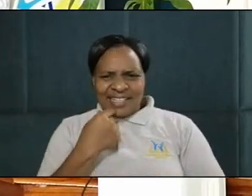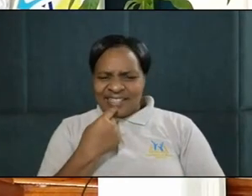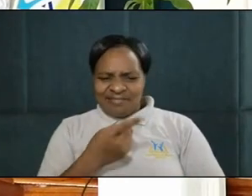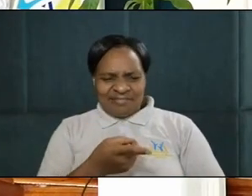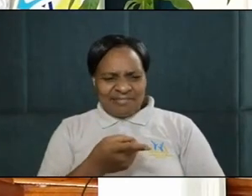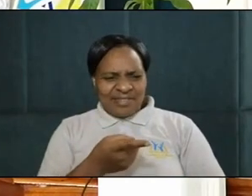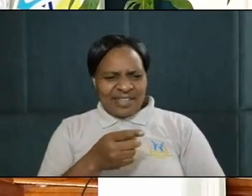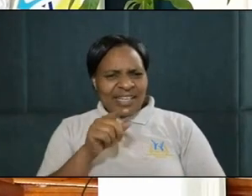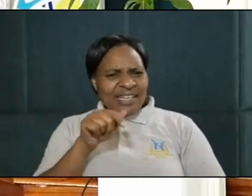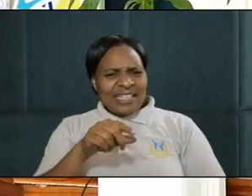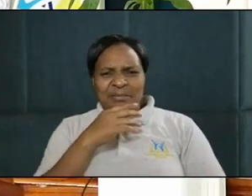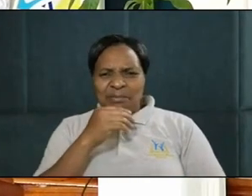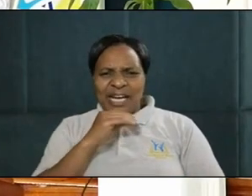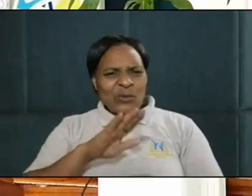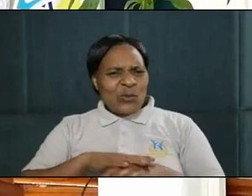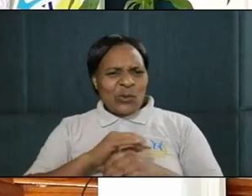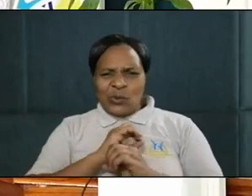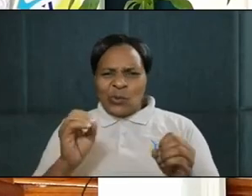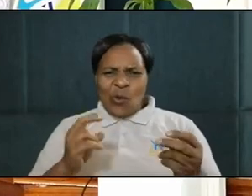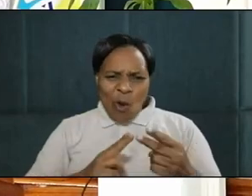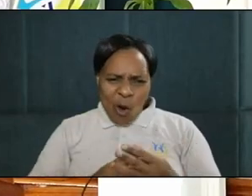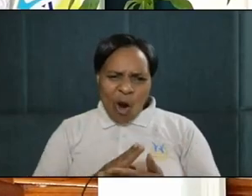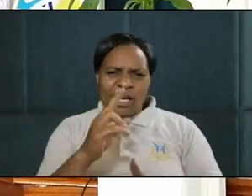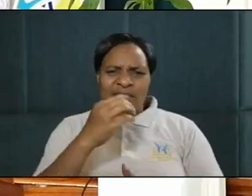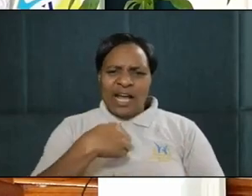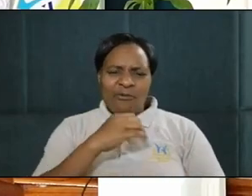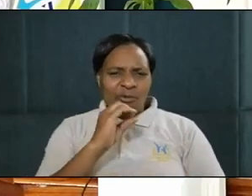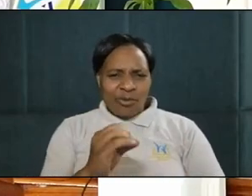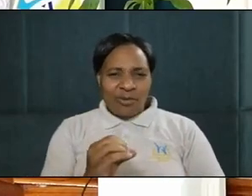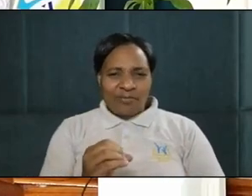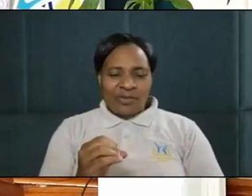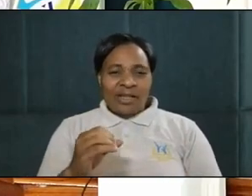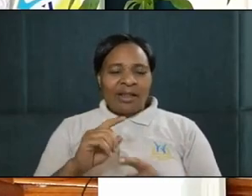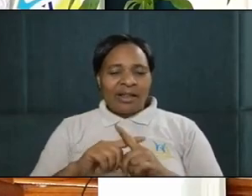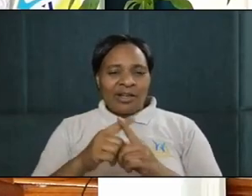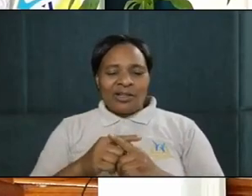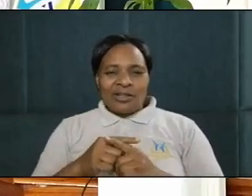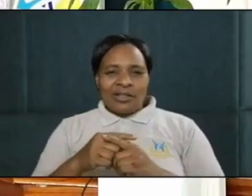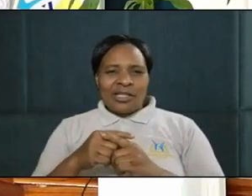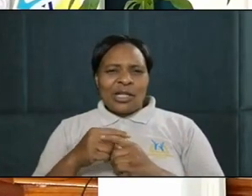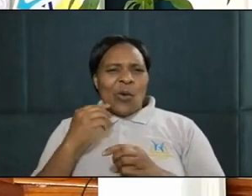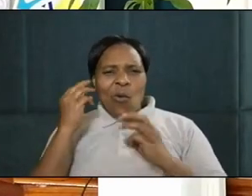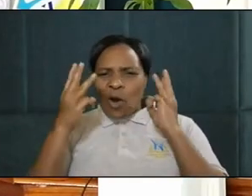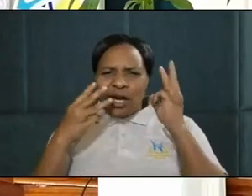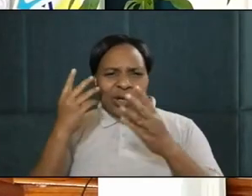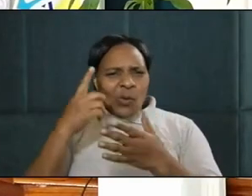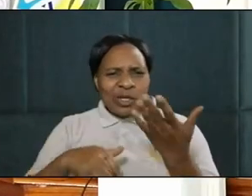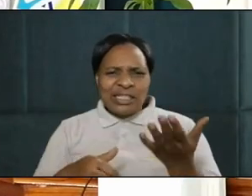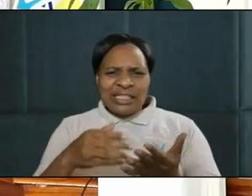not good, he's not honest, he's not genuine. I'm just wondering why this portion of